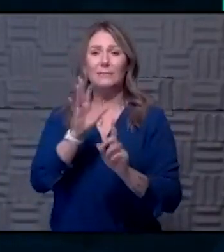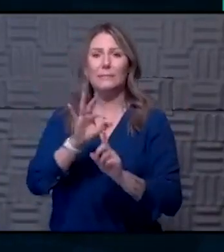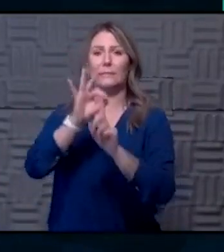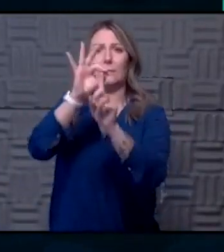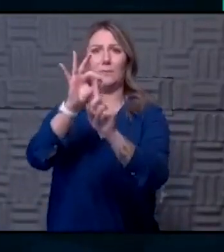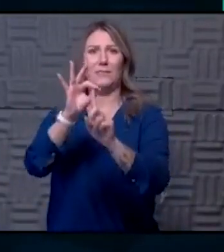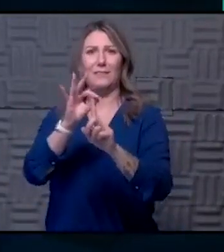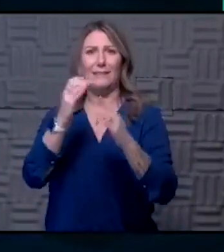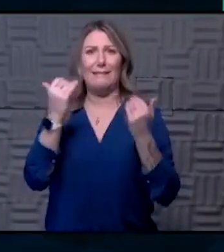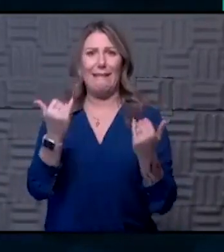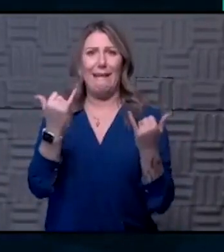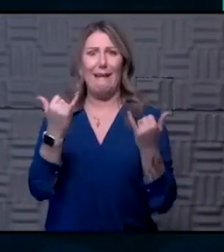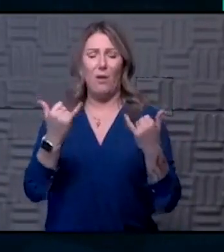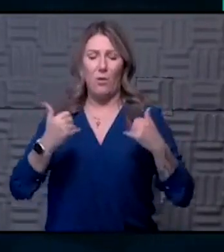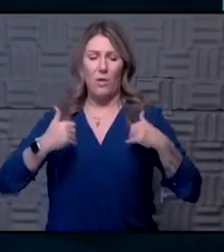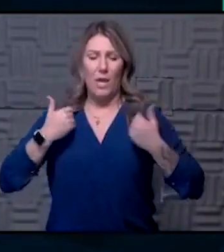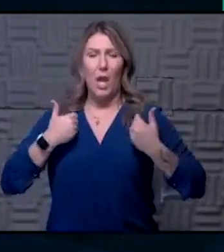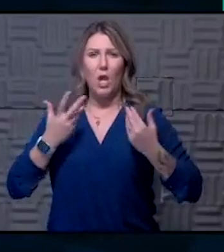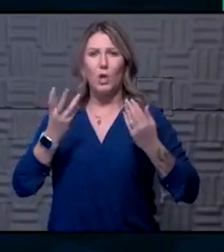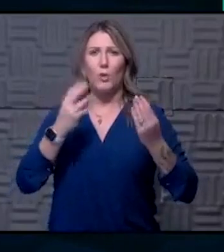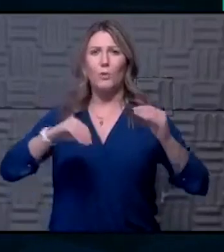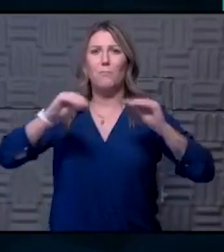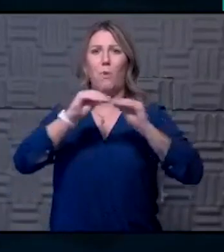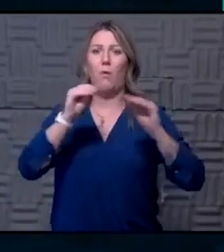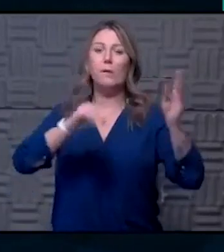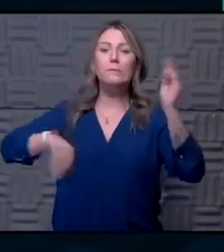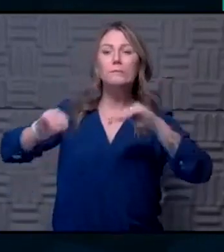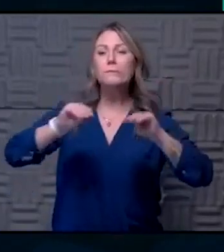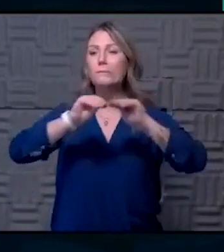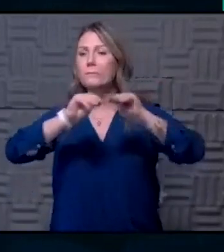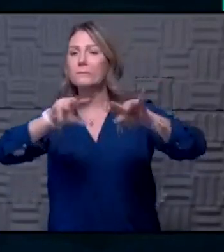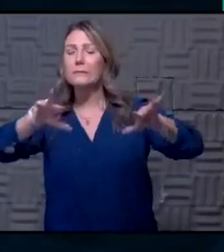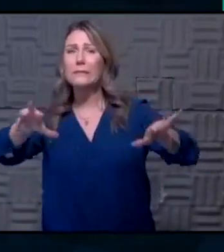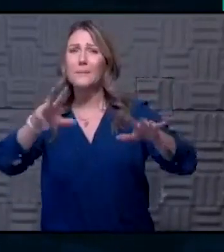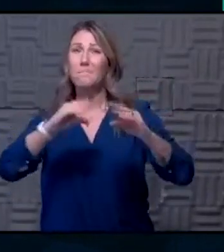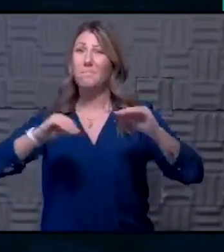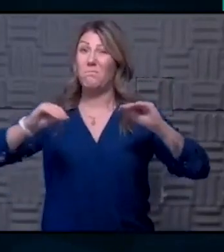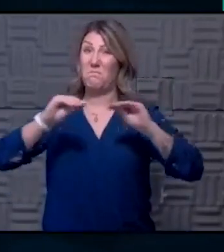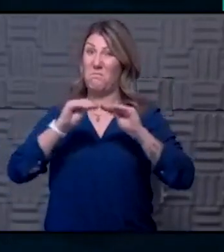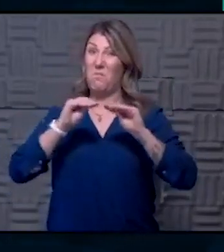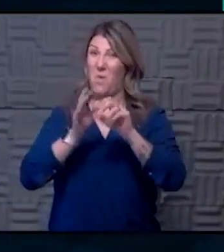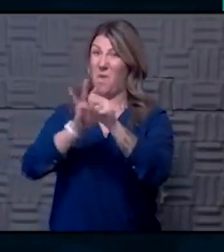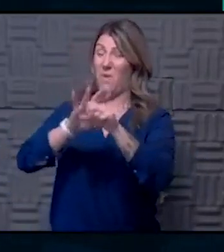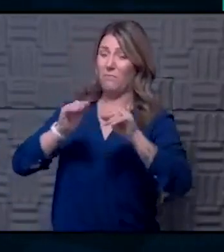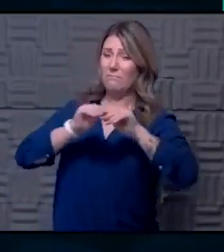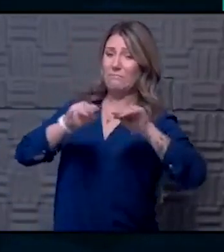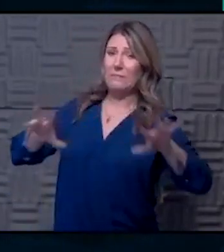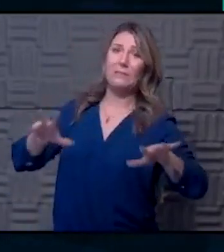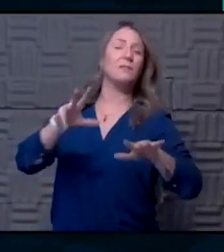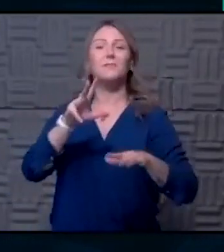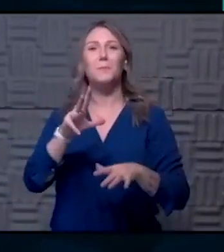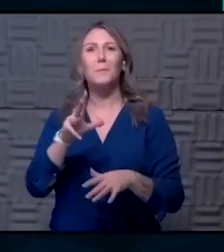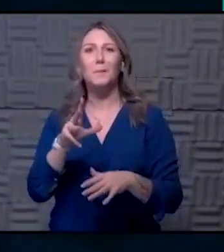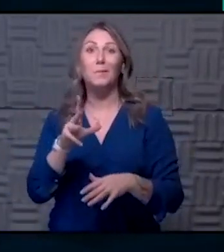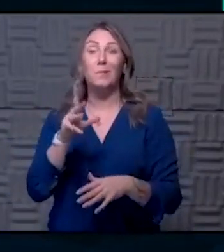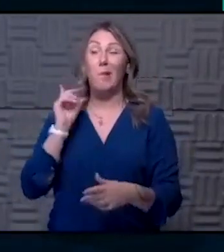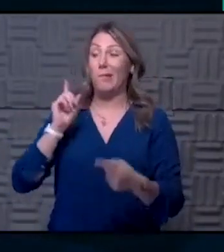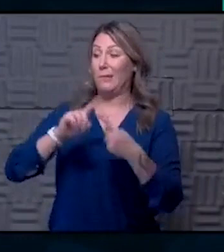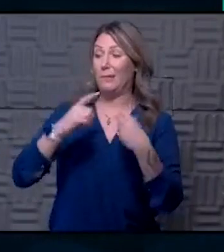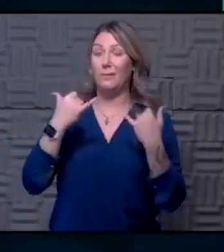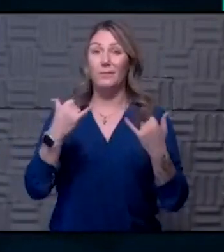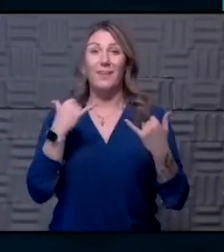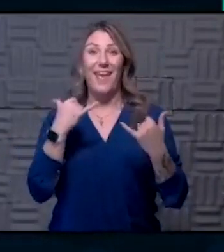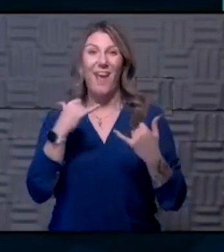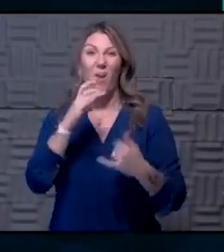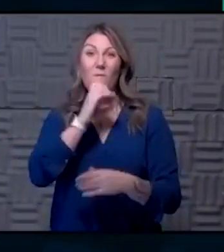younger generation who are more mobile and likely to be spreading. We've been doing only high-risk people up until now. It's as important